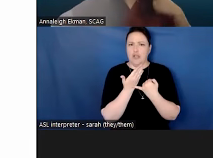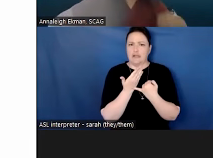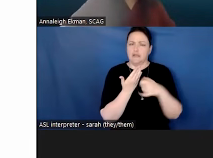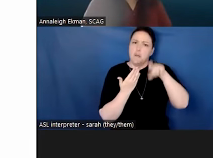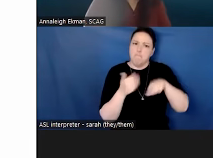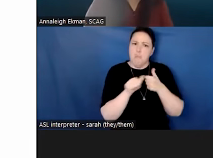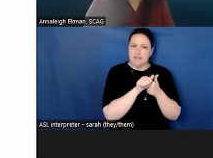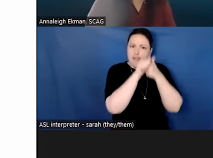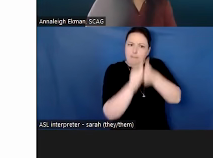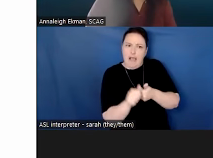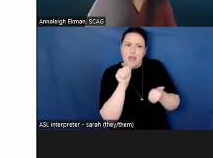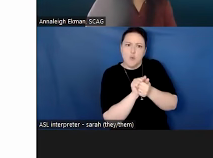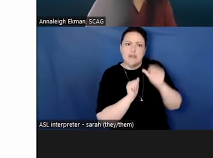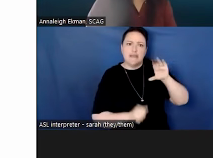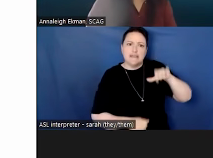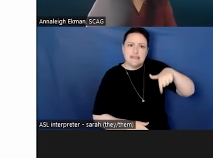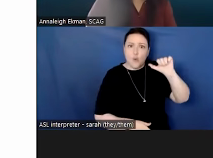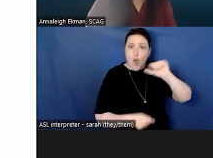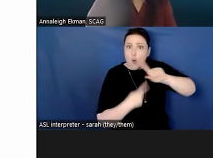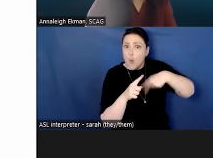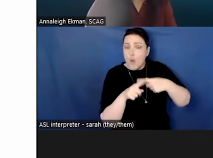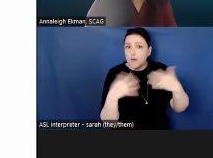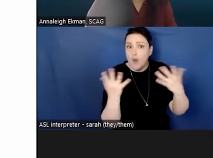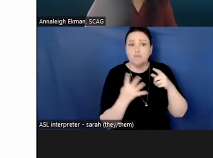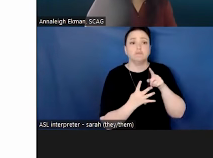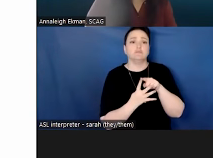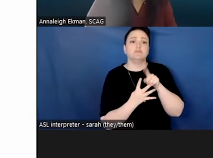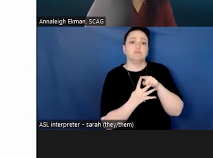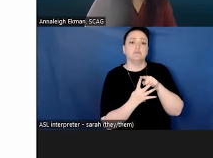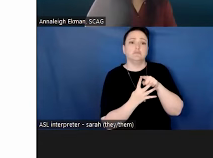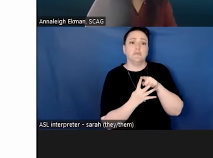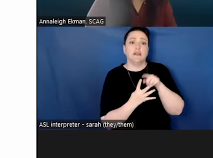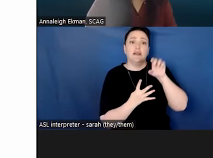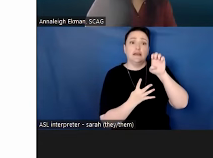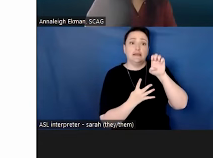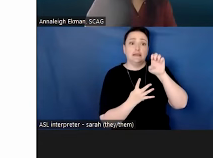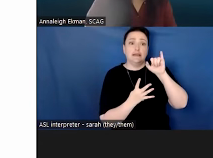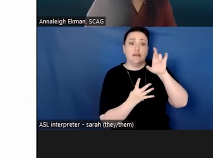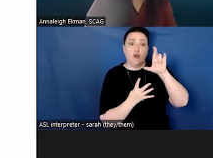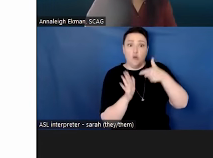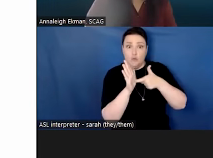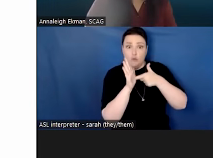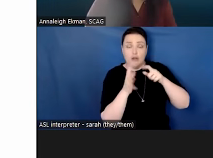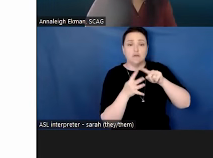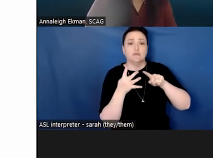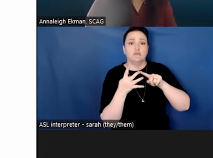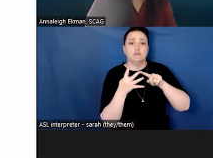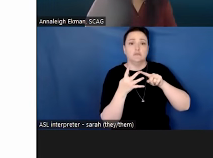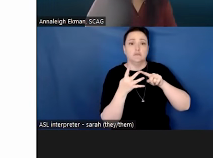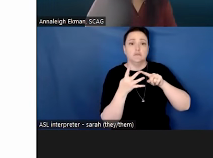Act? When an environmental impact report has to be prepared, if a project requires a